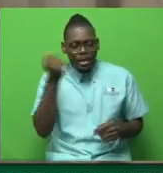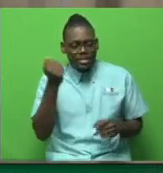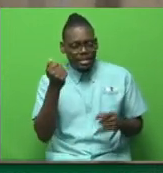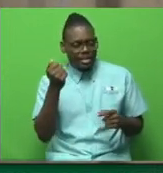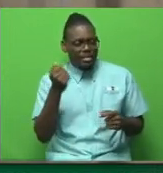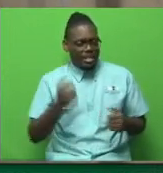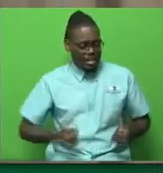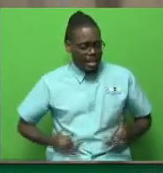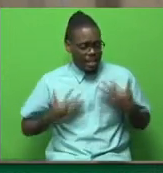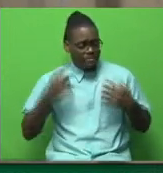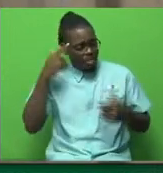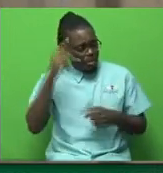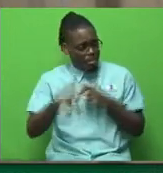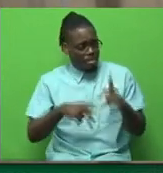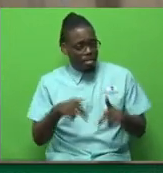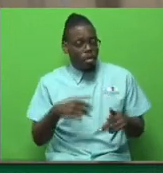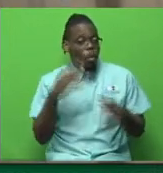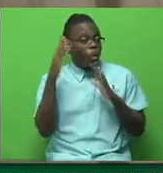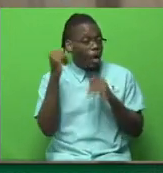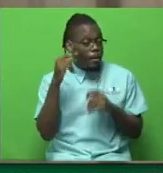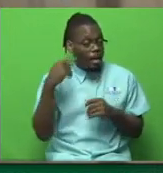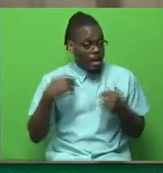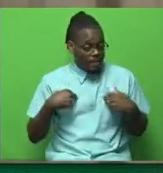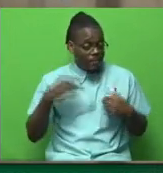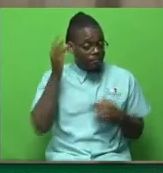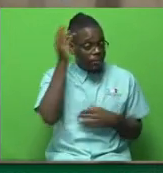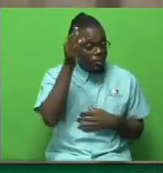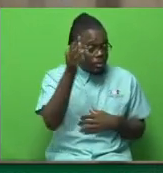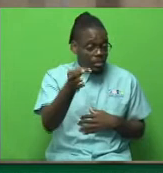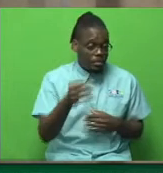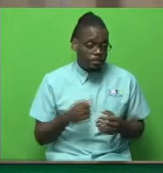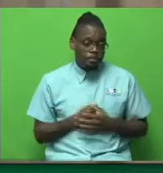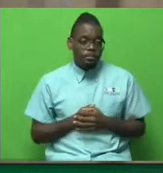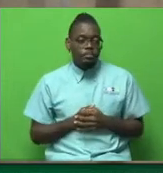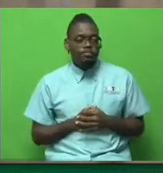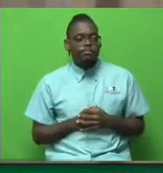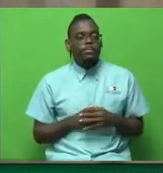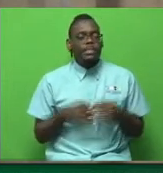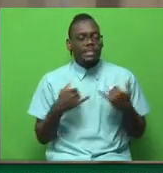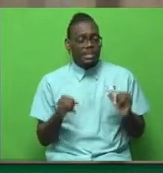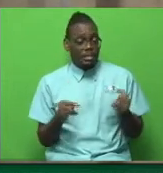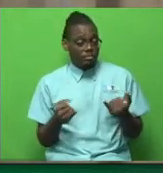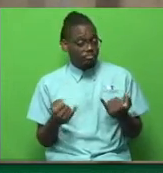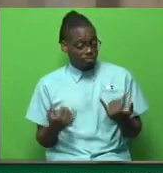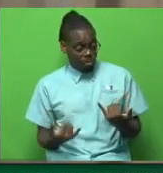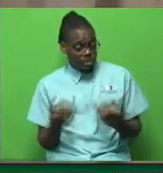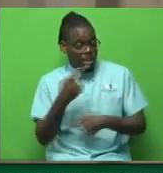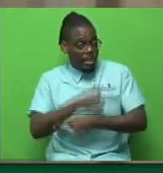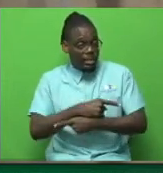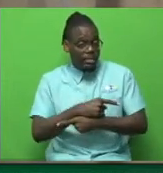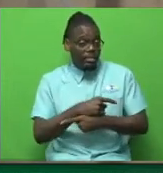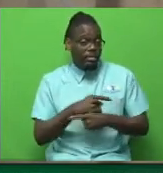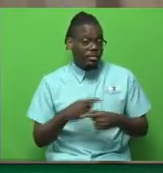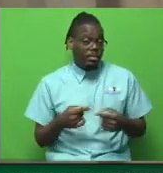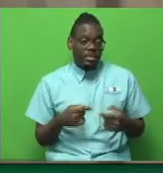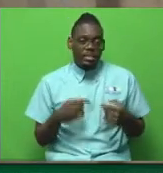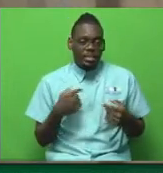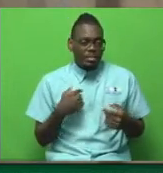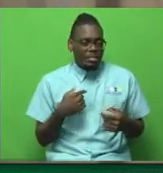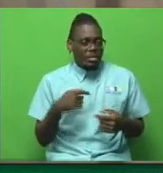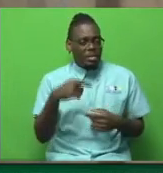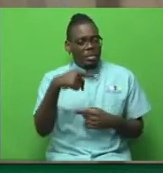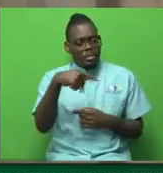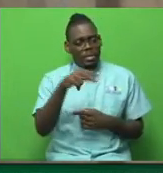for the future and opportunities for future generations and that still obtains today because you you know you are talking about